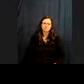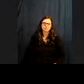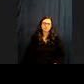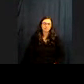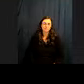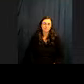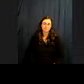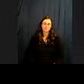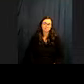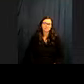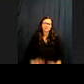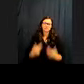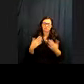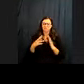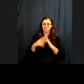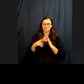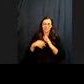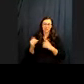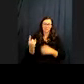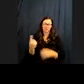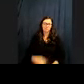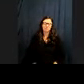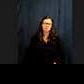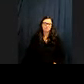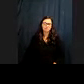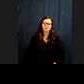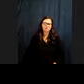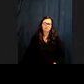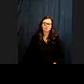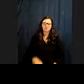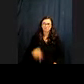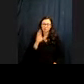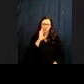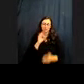So I'll read this one. You'll adjust.